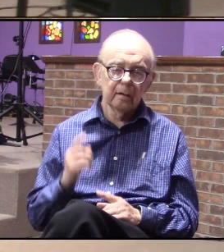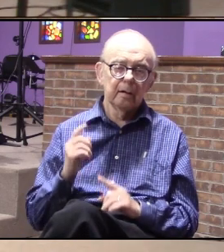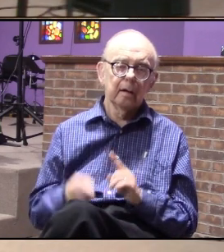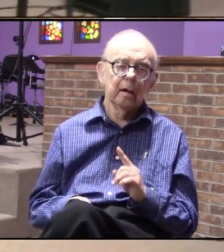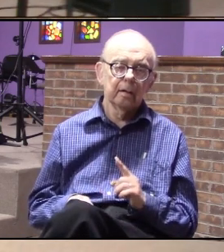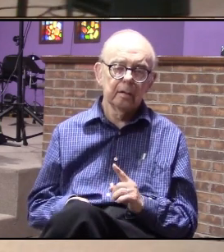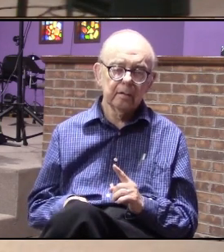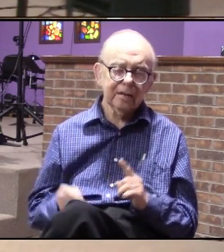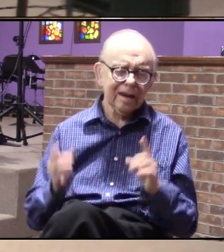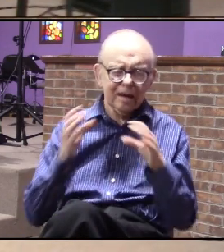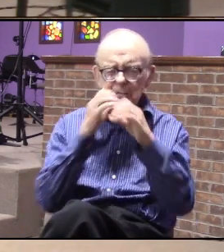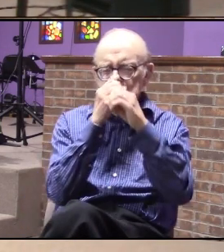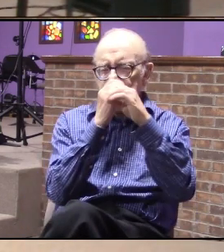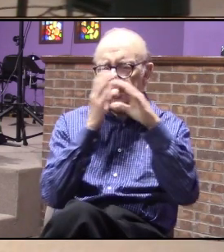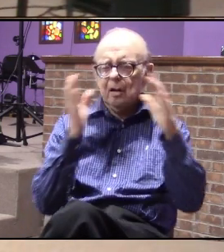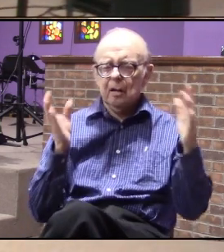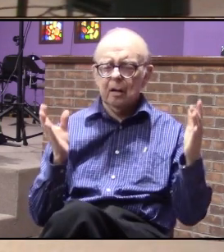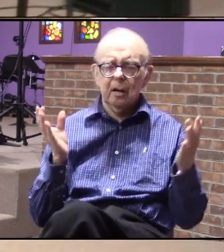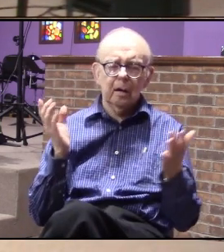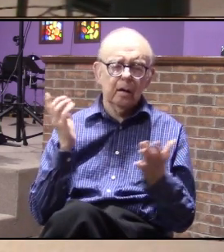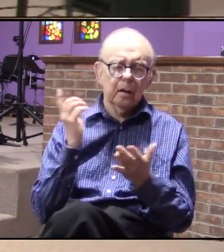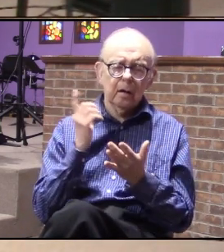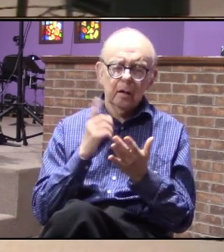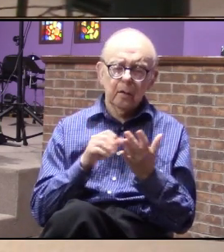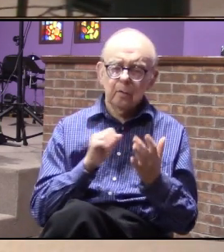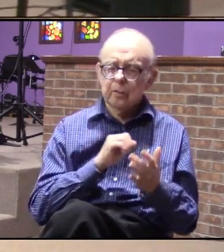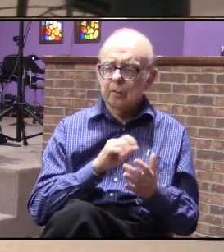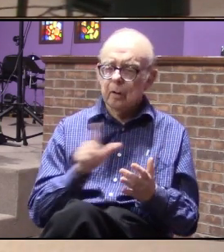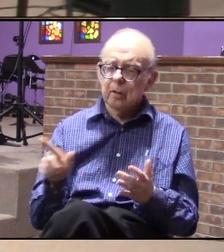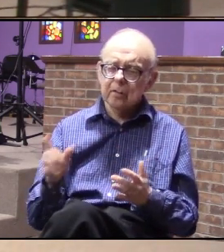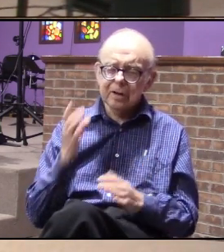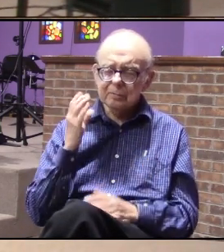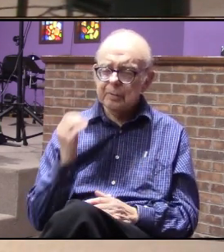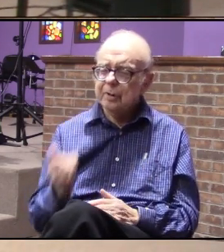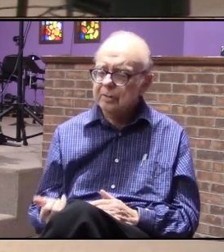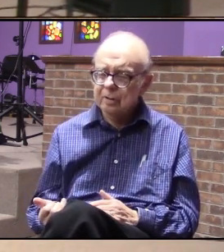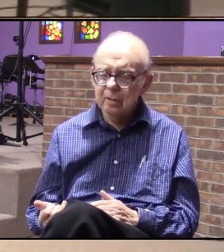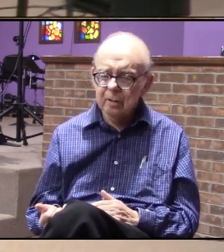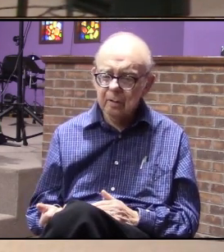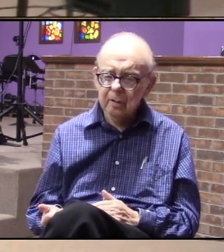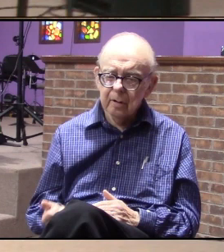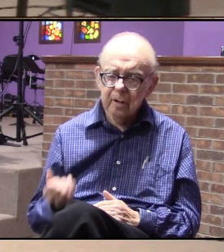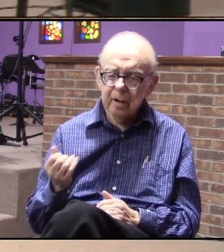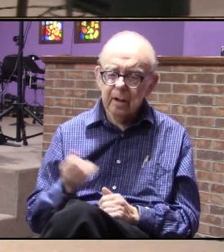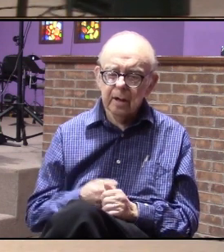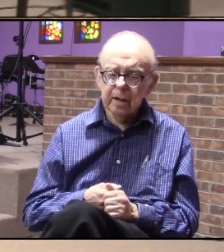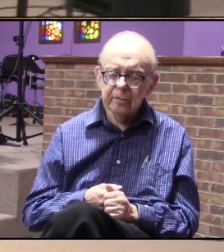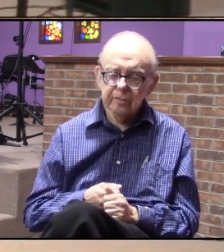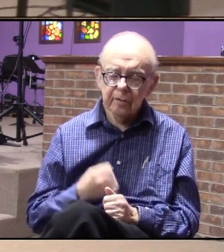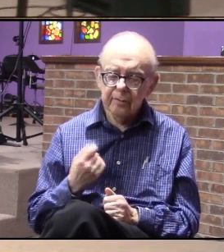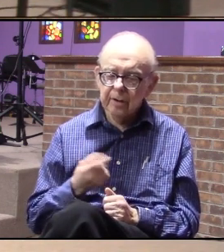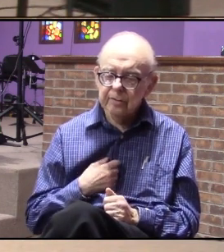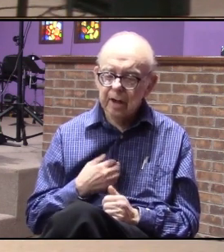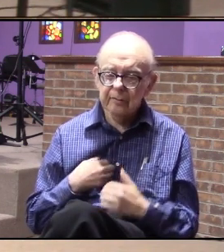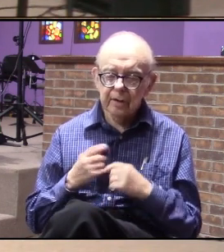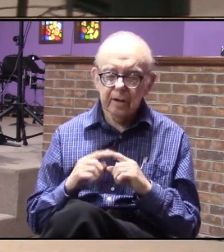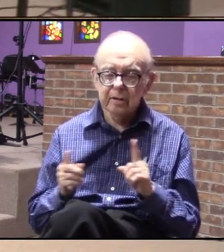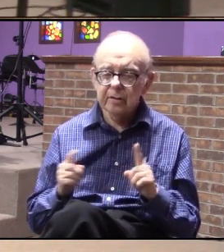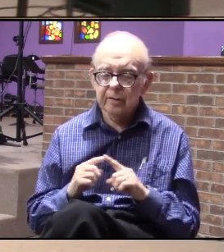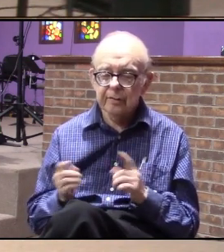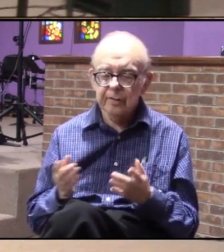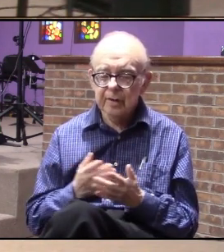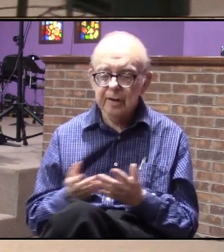can't imagine what all of you are going through, because each of us go through different